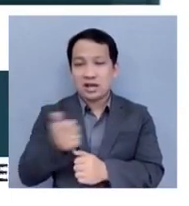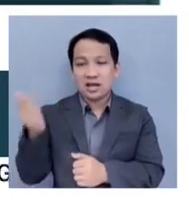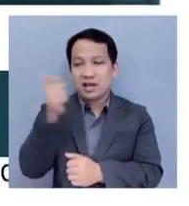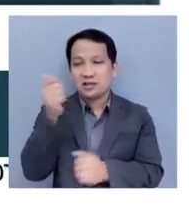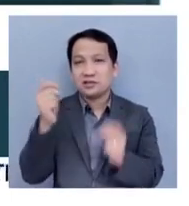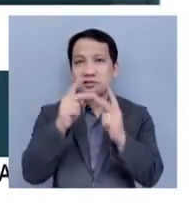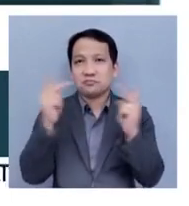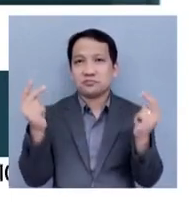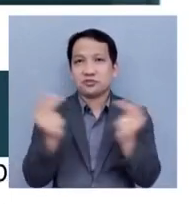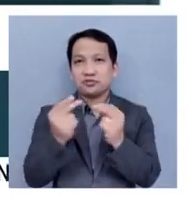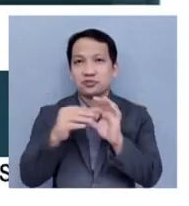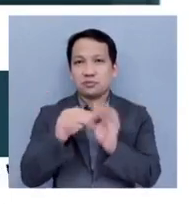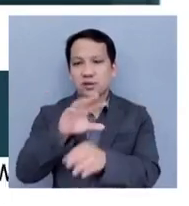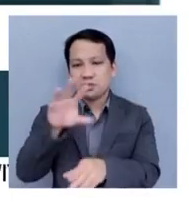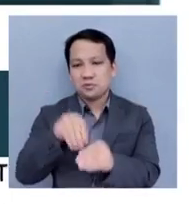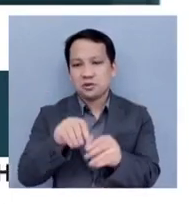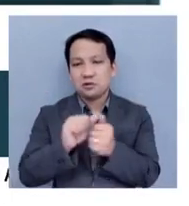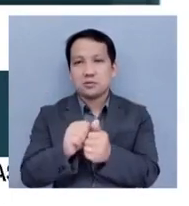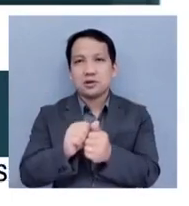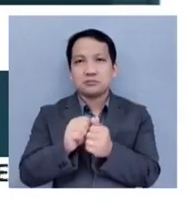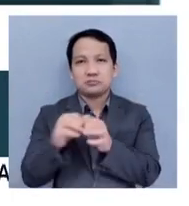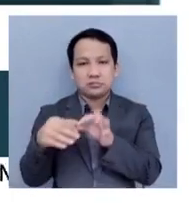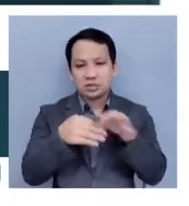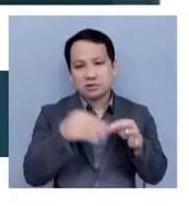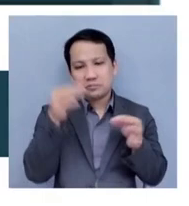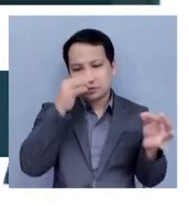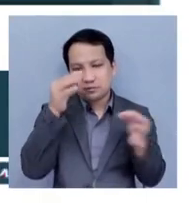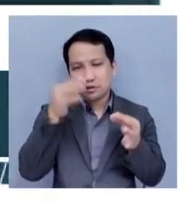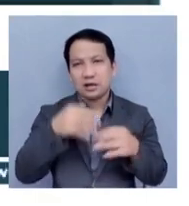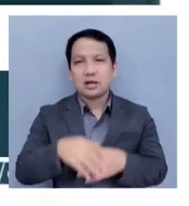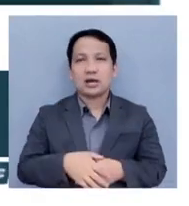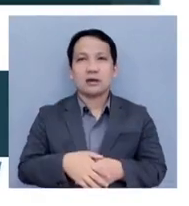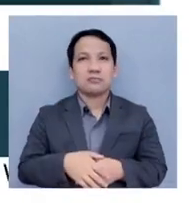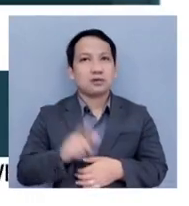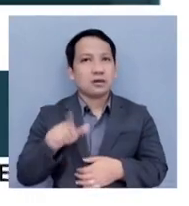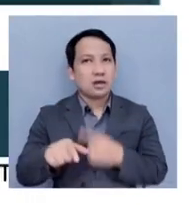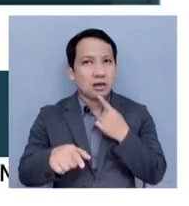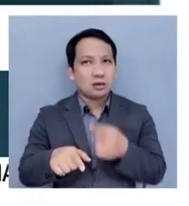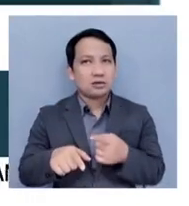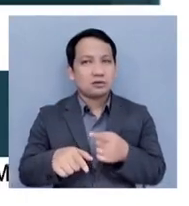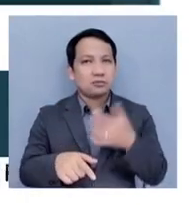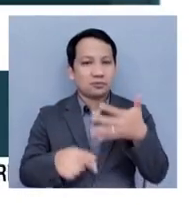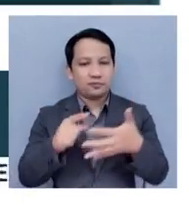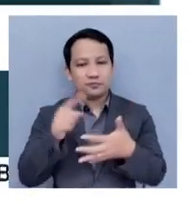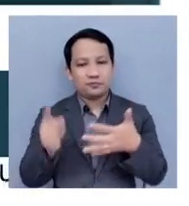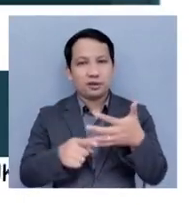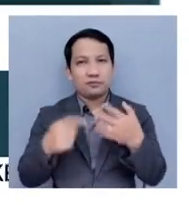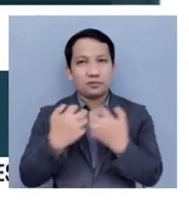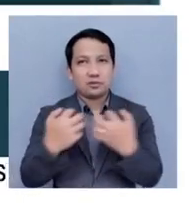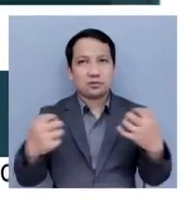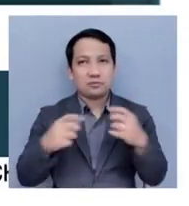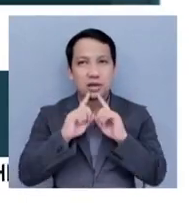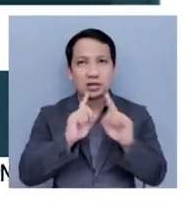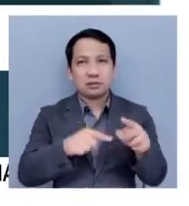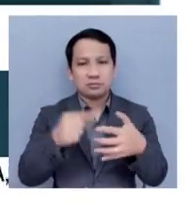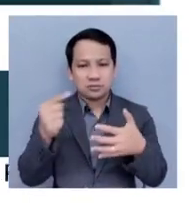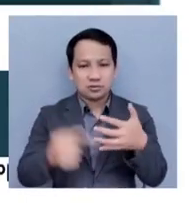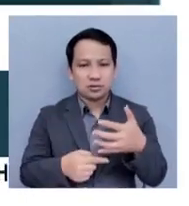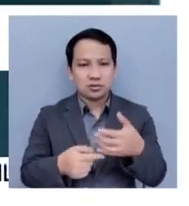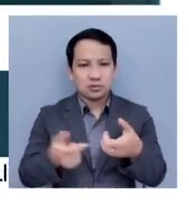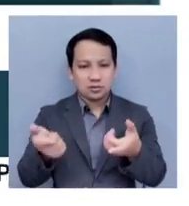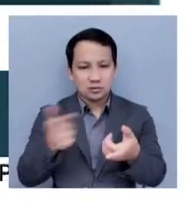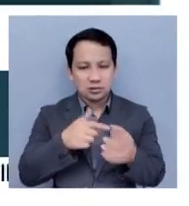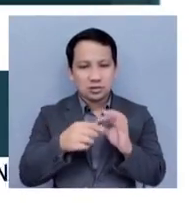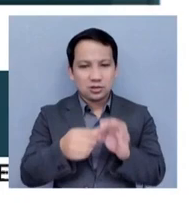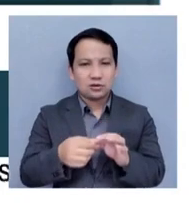and their involvement in illegal drugs. And of late, we have the five-man panel reporting to us that they